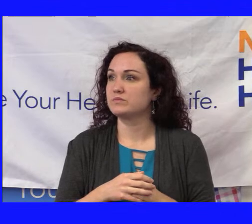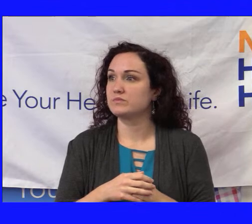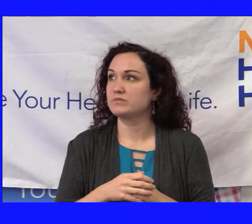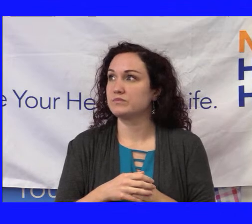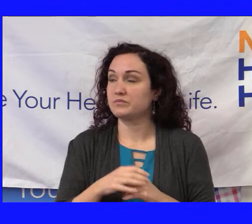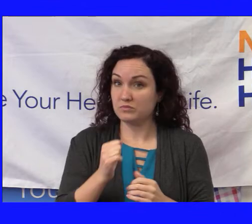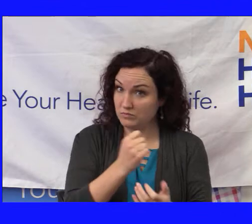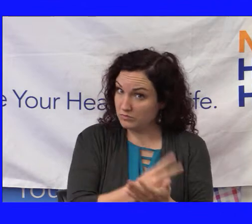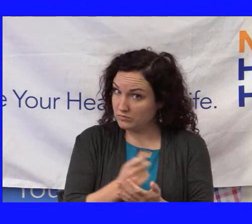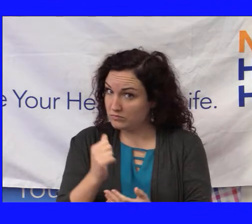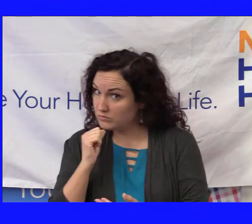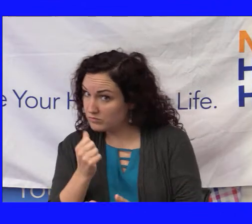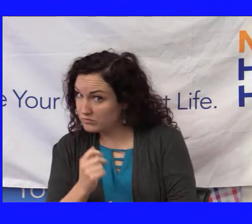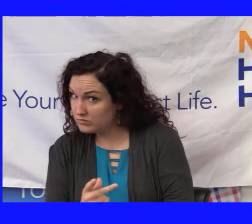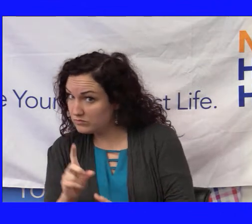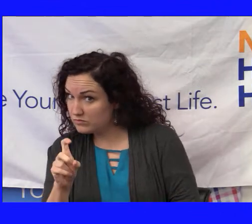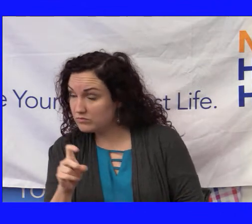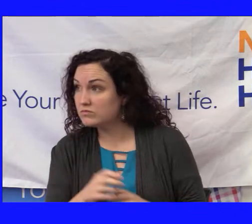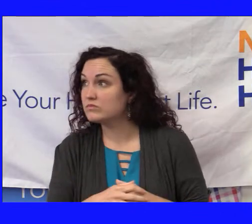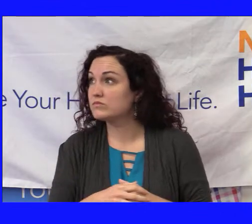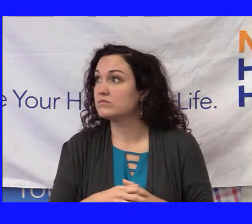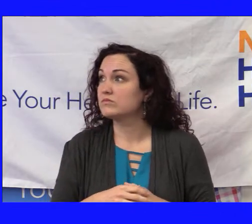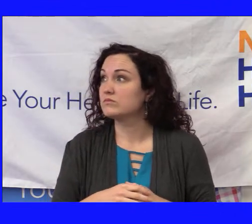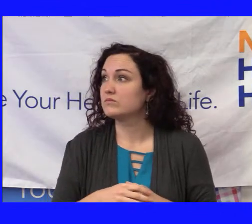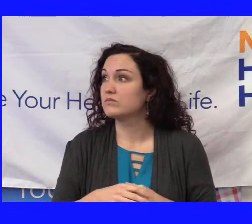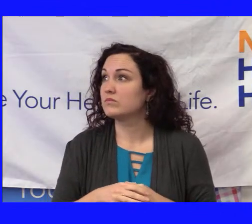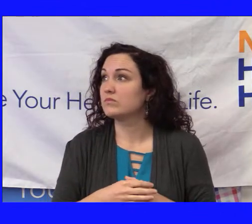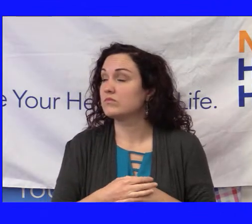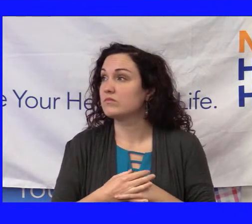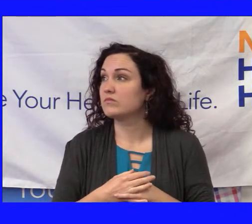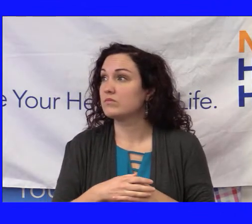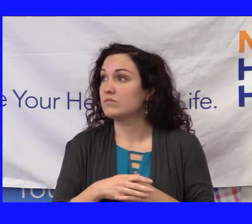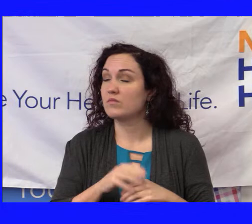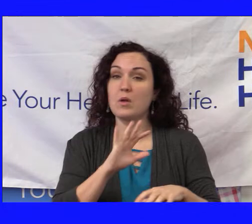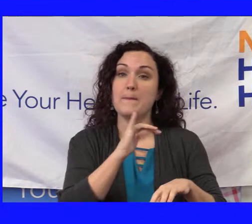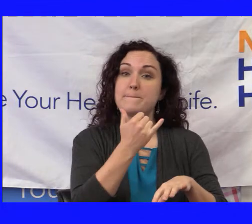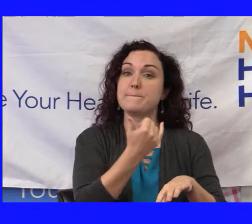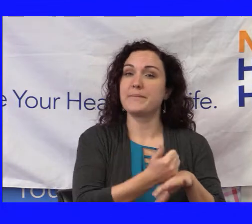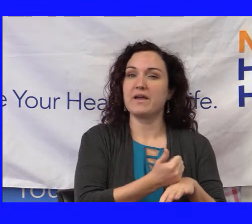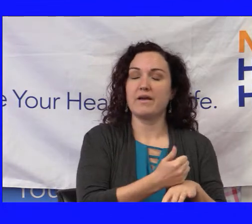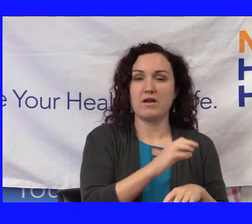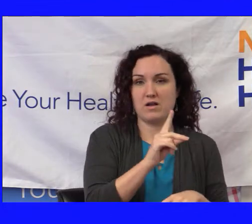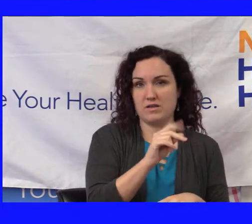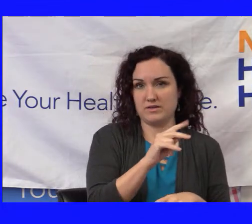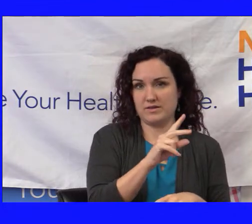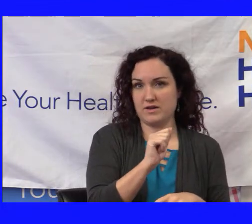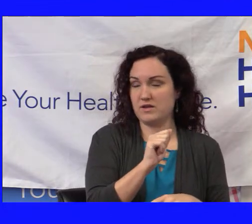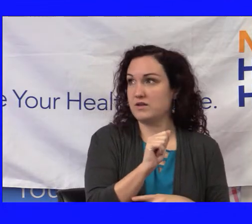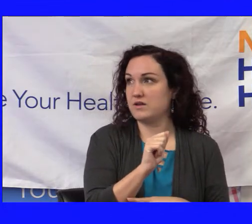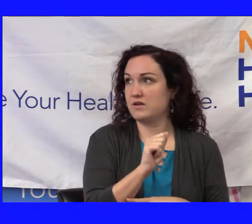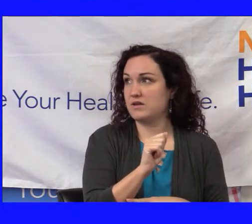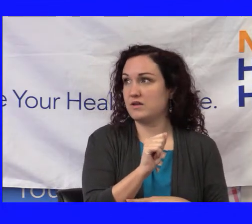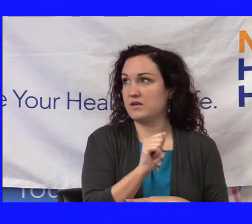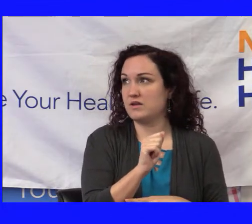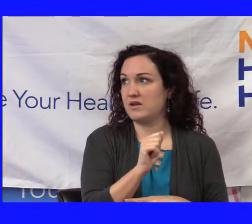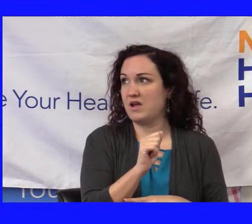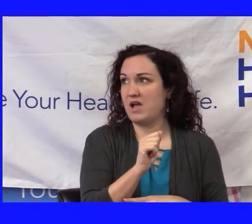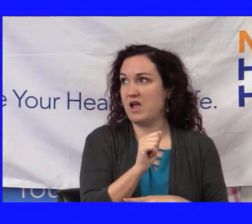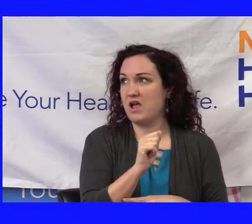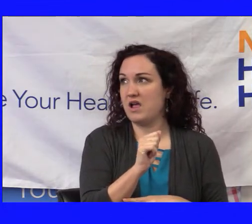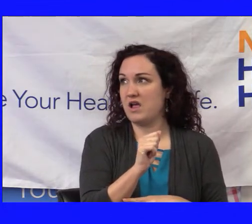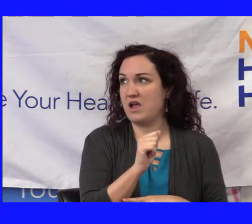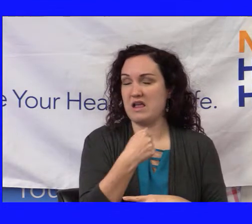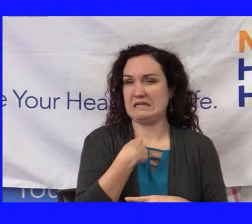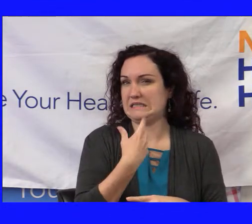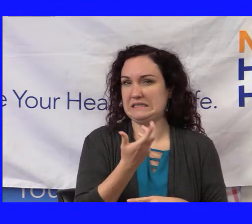approval or no? I think based on the data, I will need to be, you know, it has